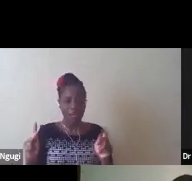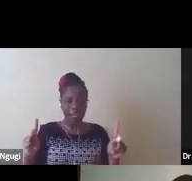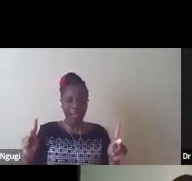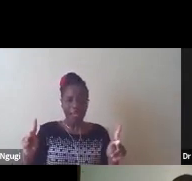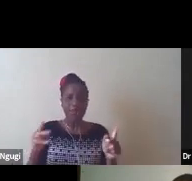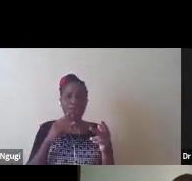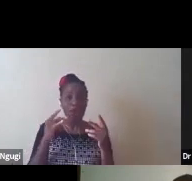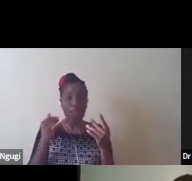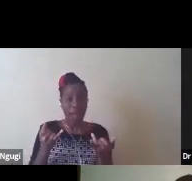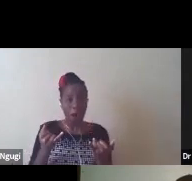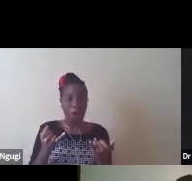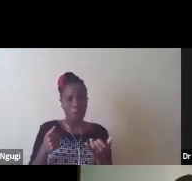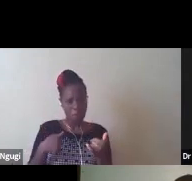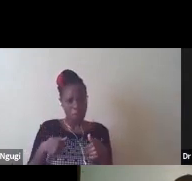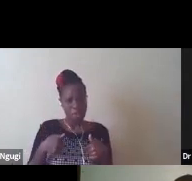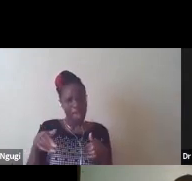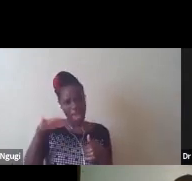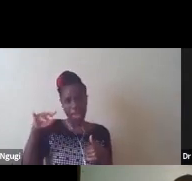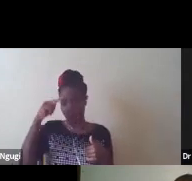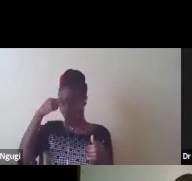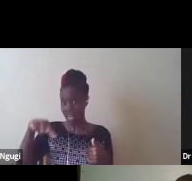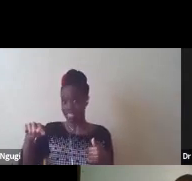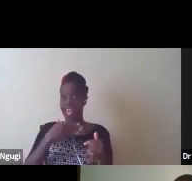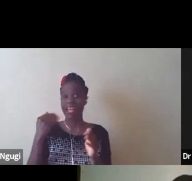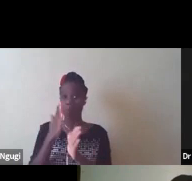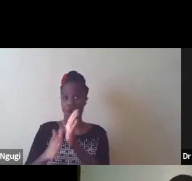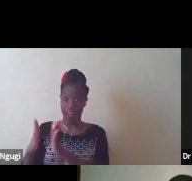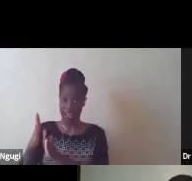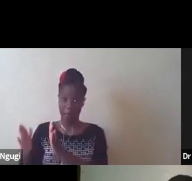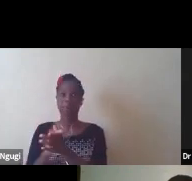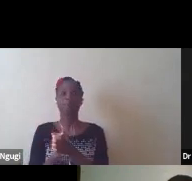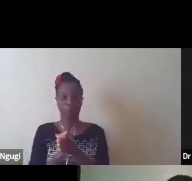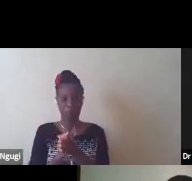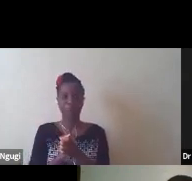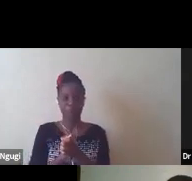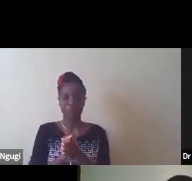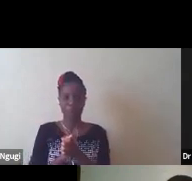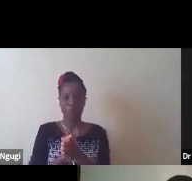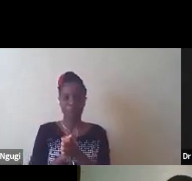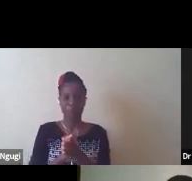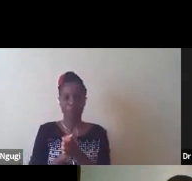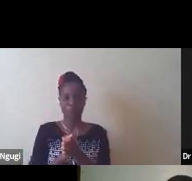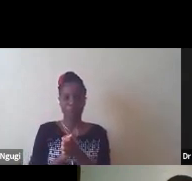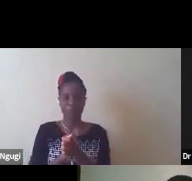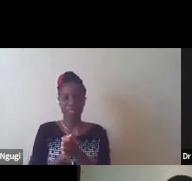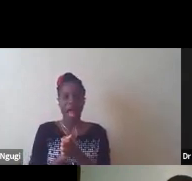am now more in the area of policy and programming. But I think